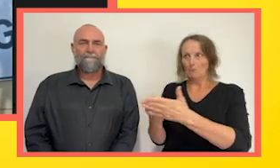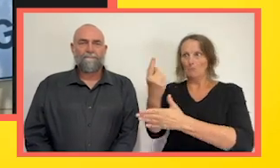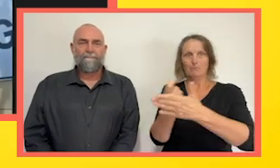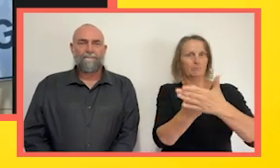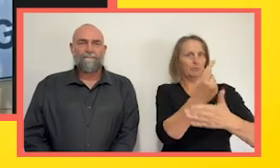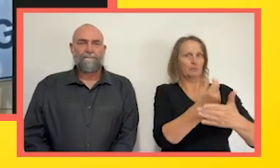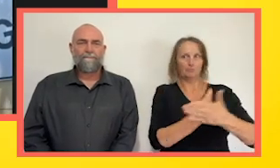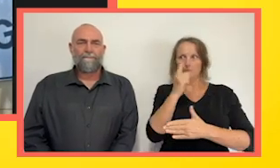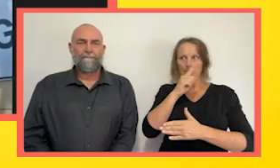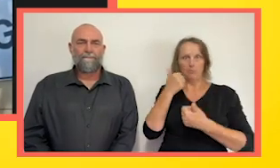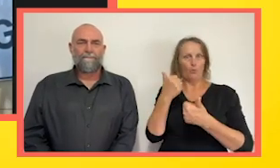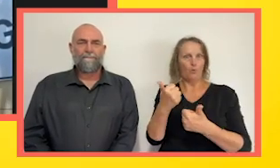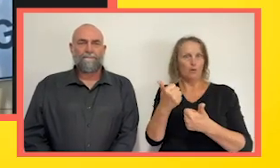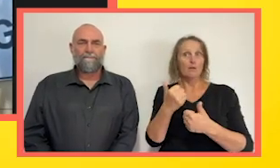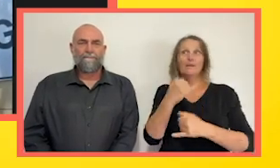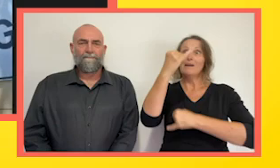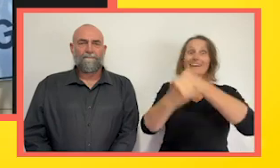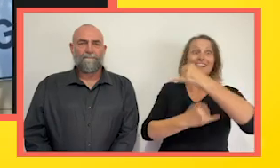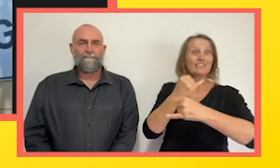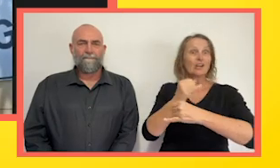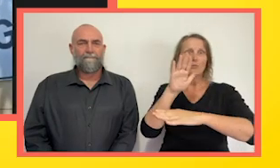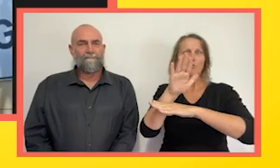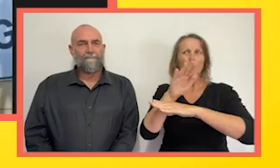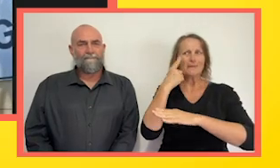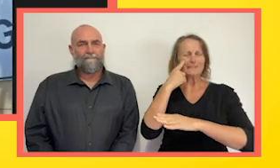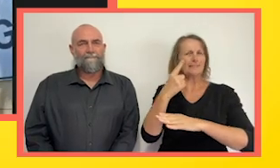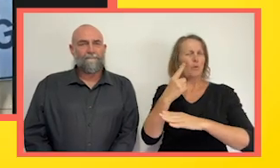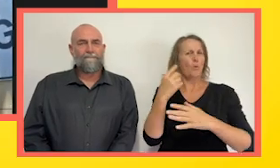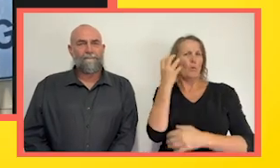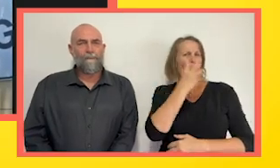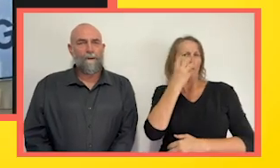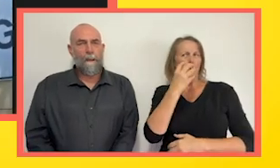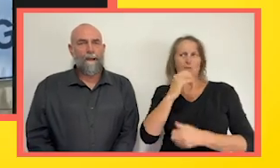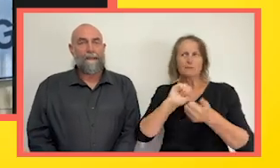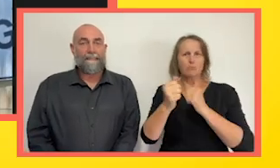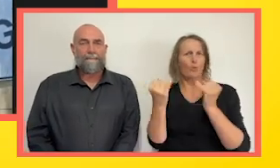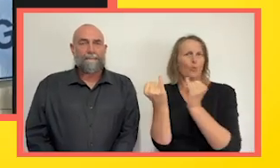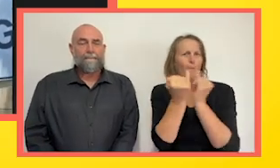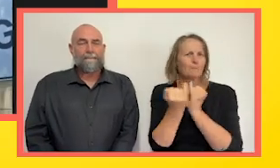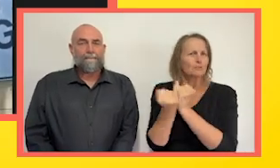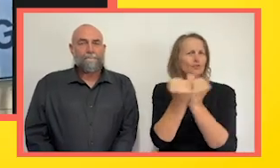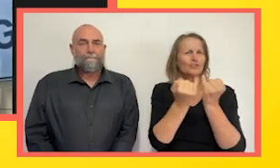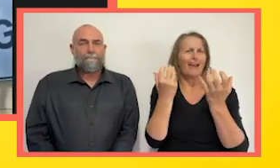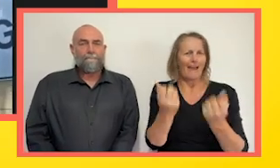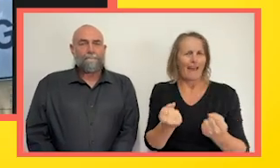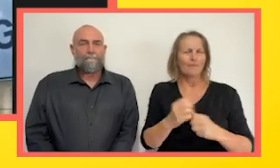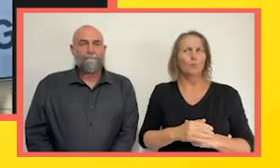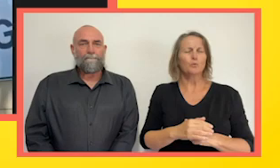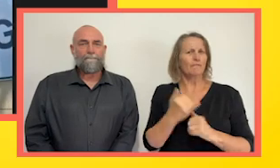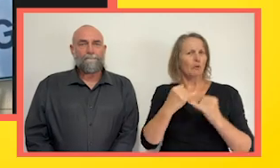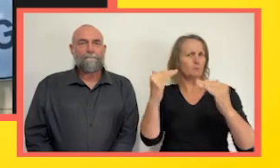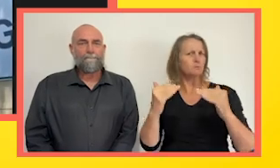promising. But internationally, it's such a competitive sport. I always say, I think, in my opinion, it stacks up as well as any other